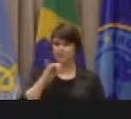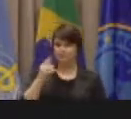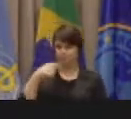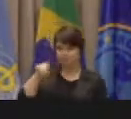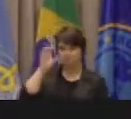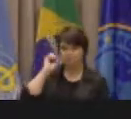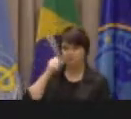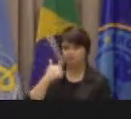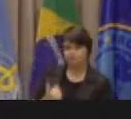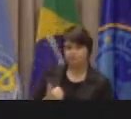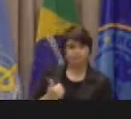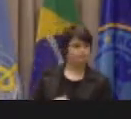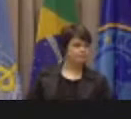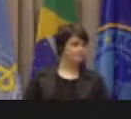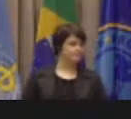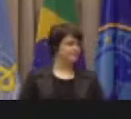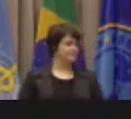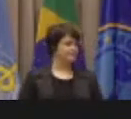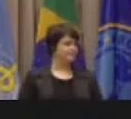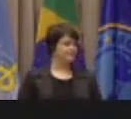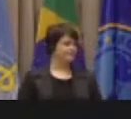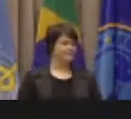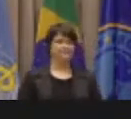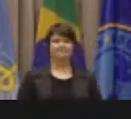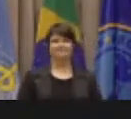Good morning, can you hear us?